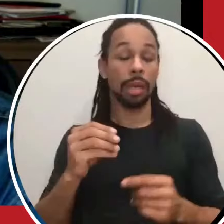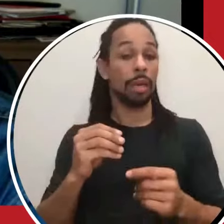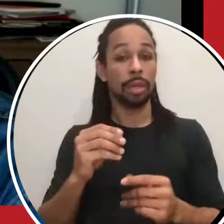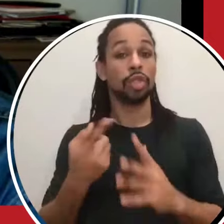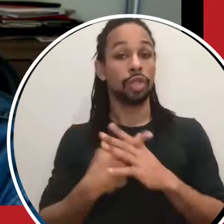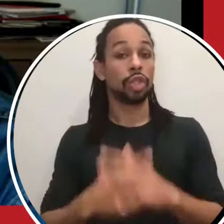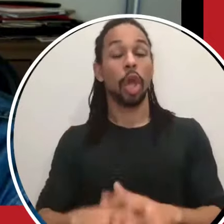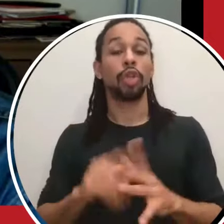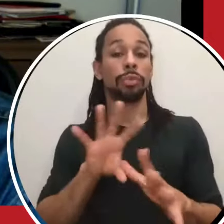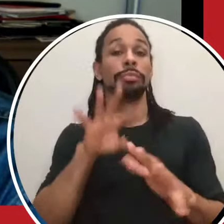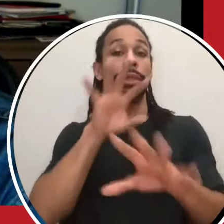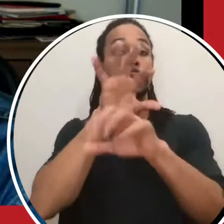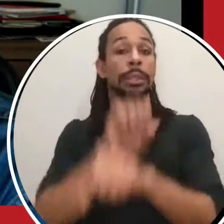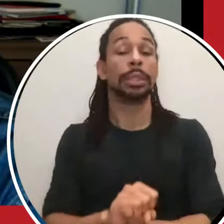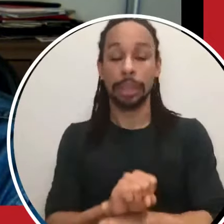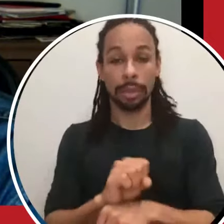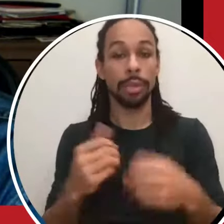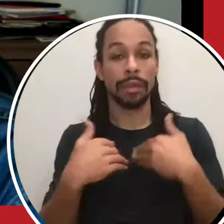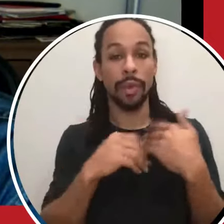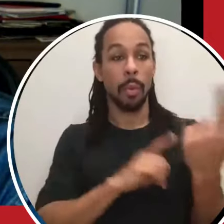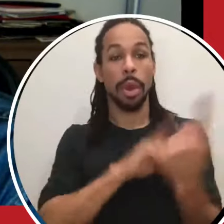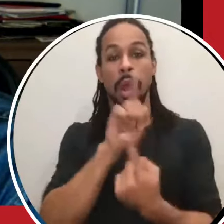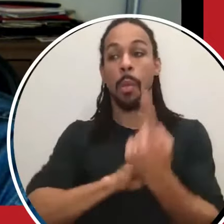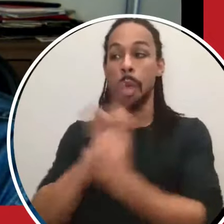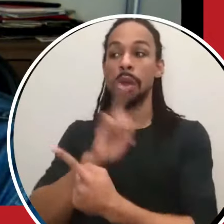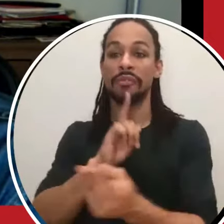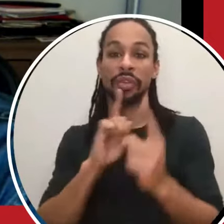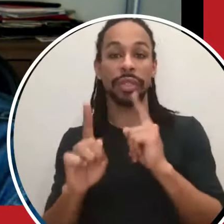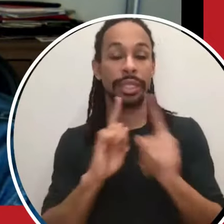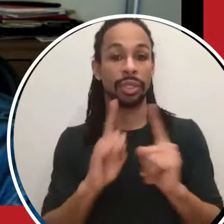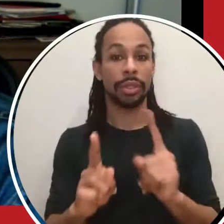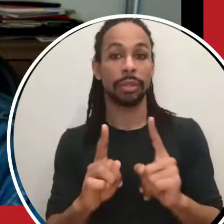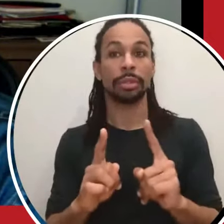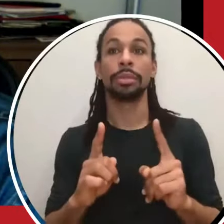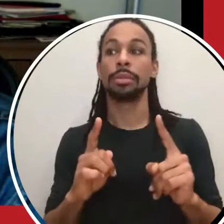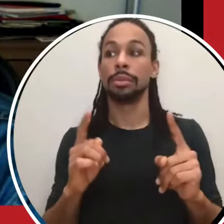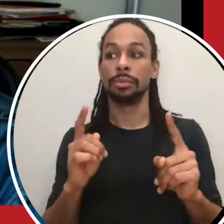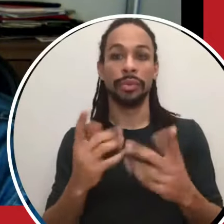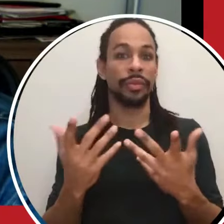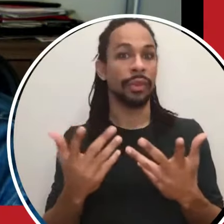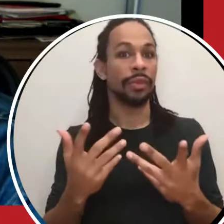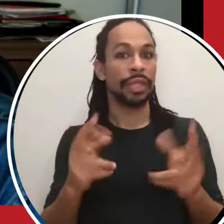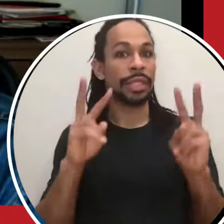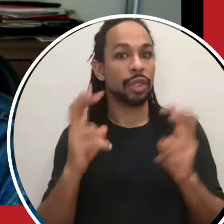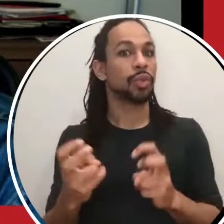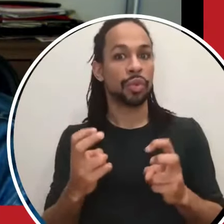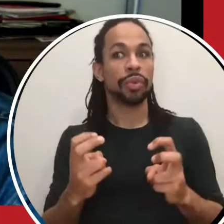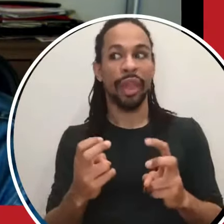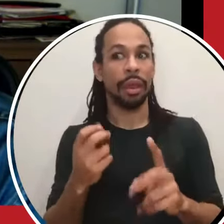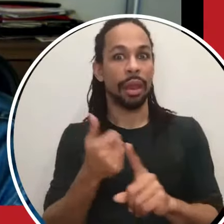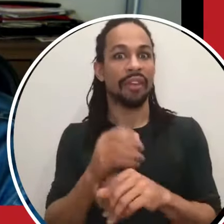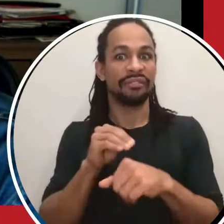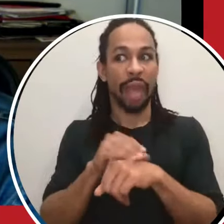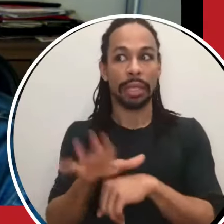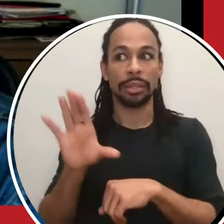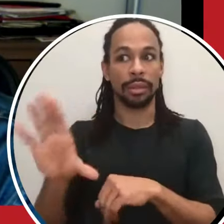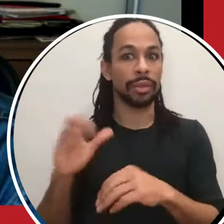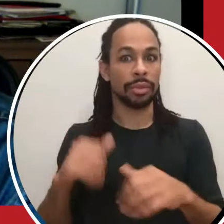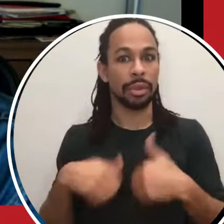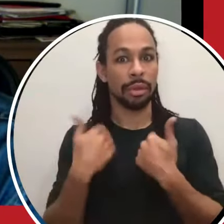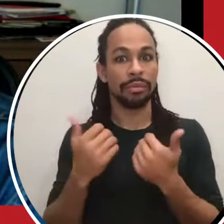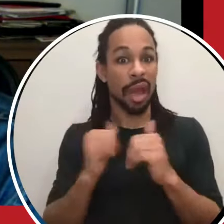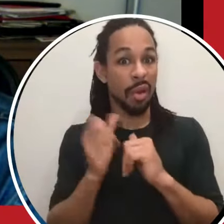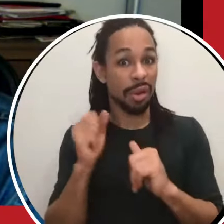one-on-one conversations with these people about the issues that affect their lives and how, you know, how they can be changed if they take